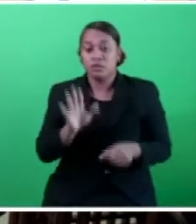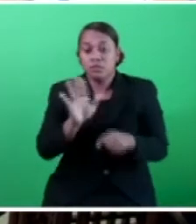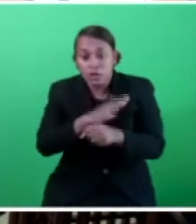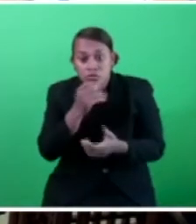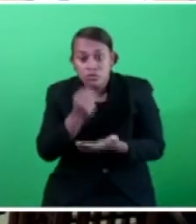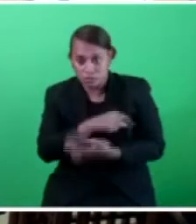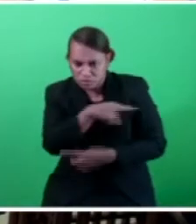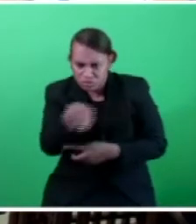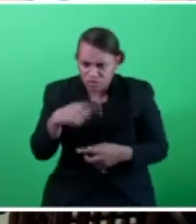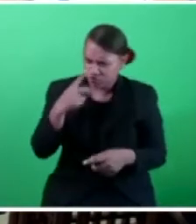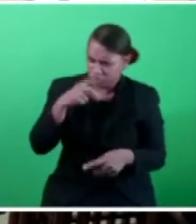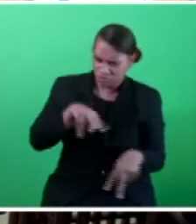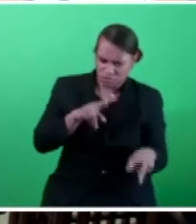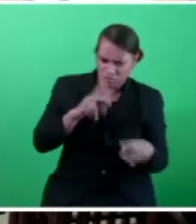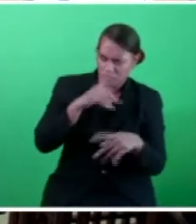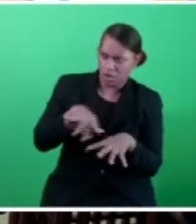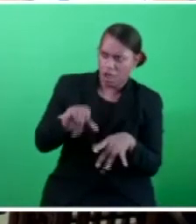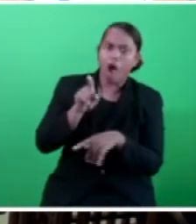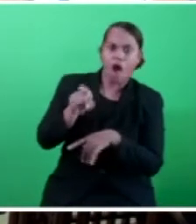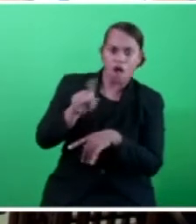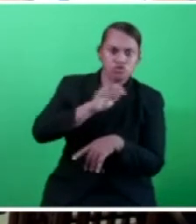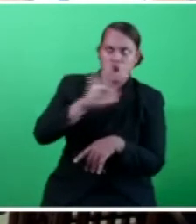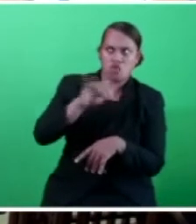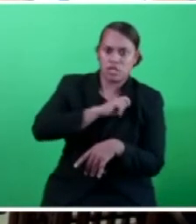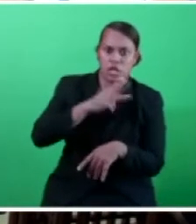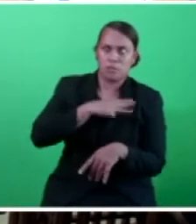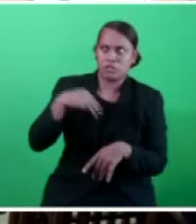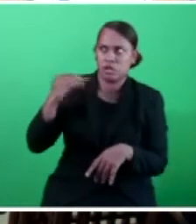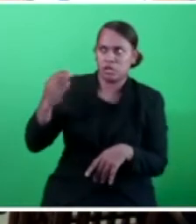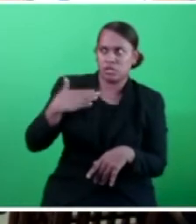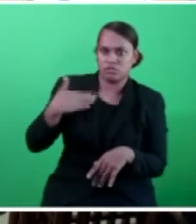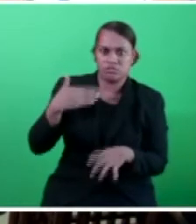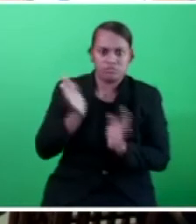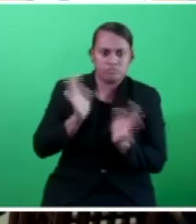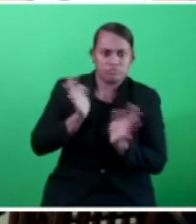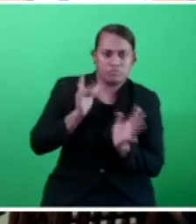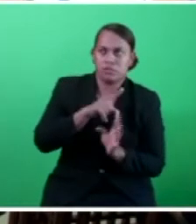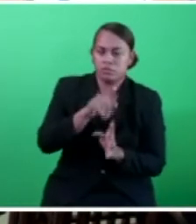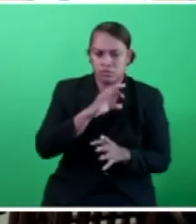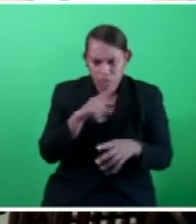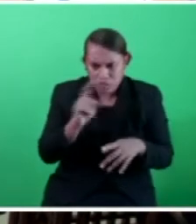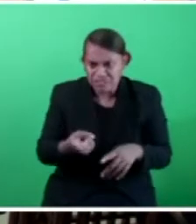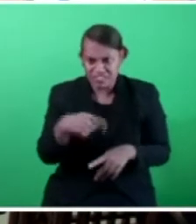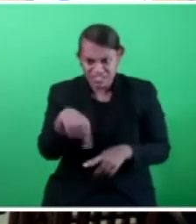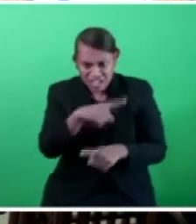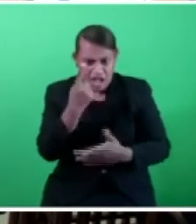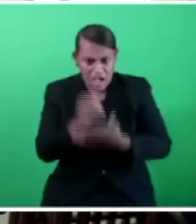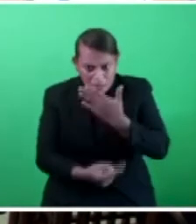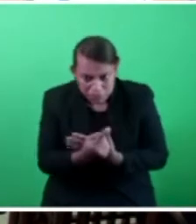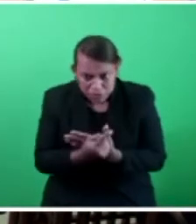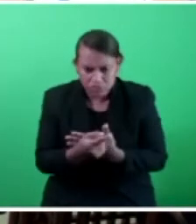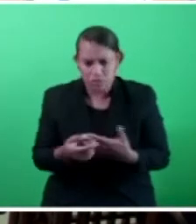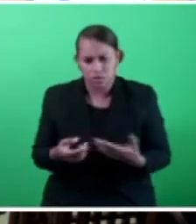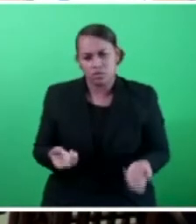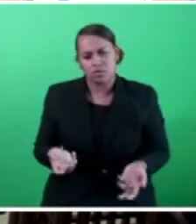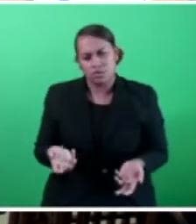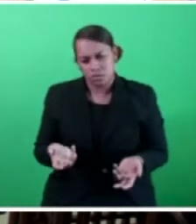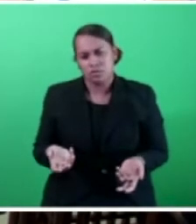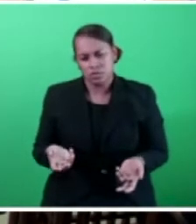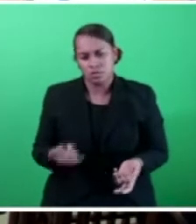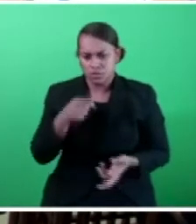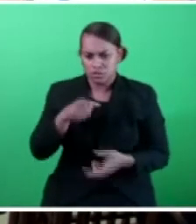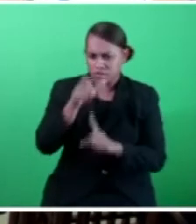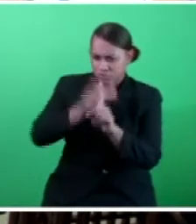in the people of Fiji, have mistrust in the system, then I'm sorry, you've made yourself a clear and present